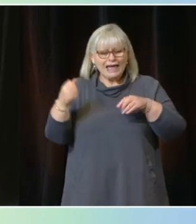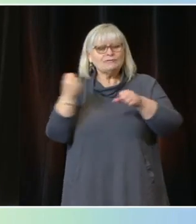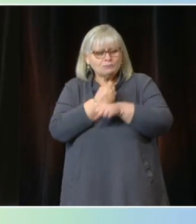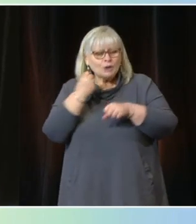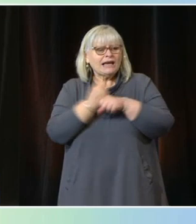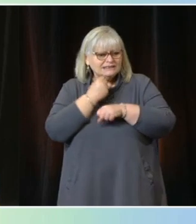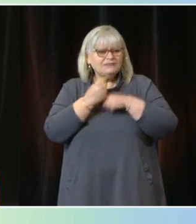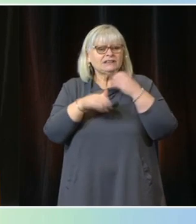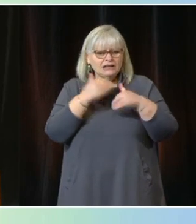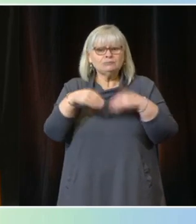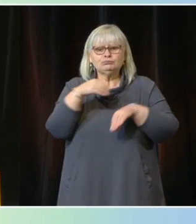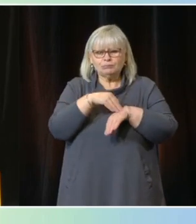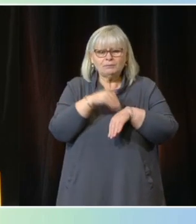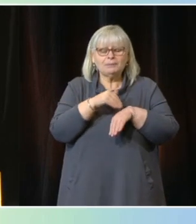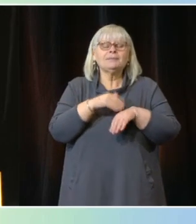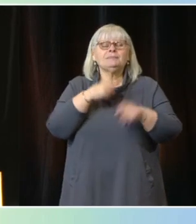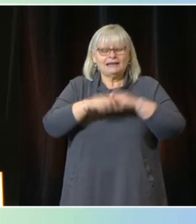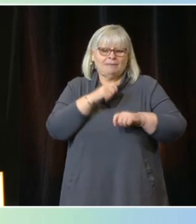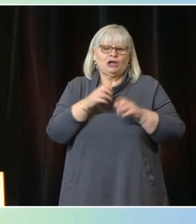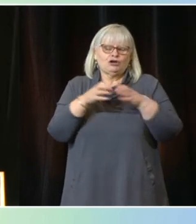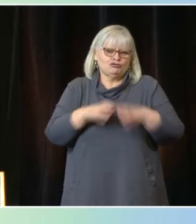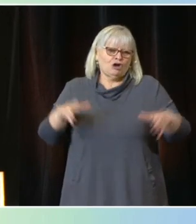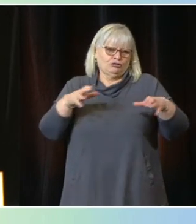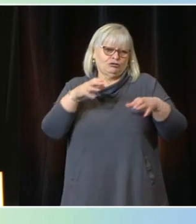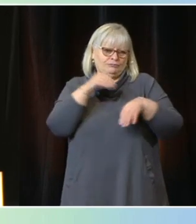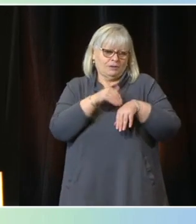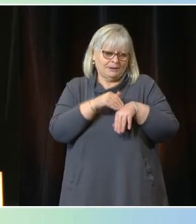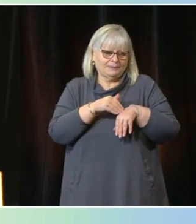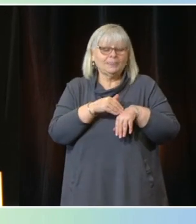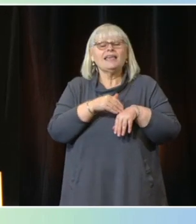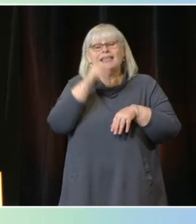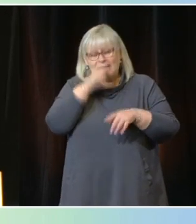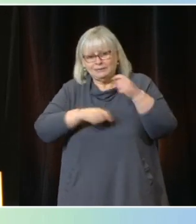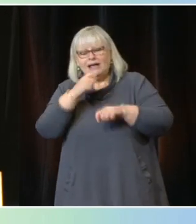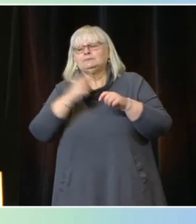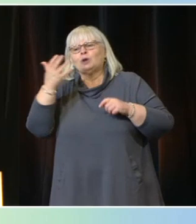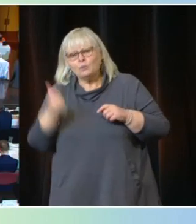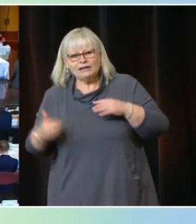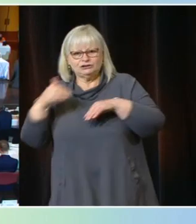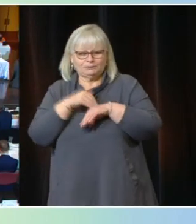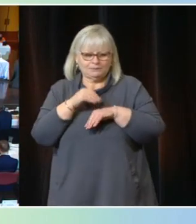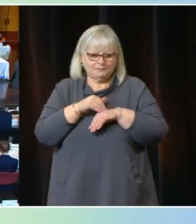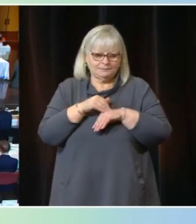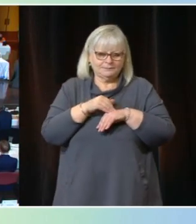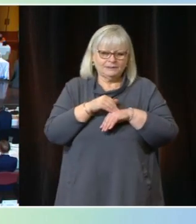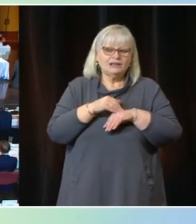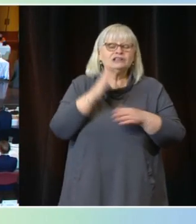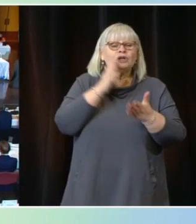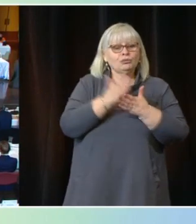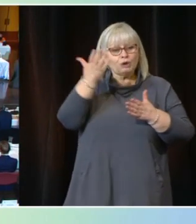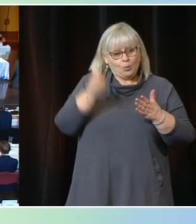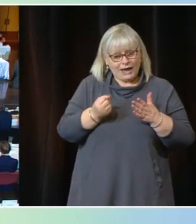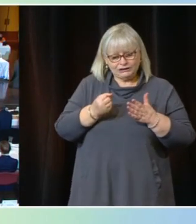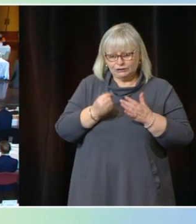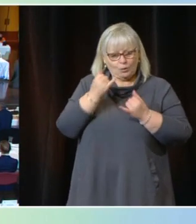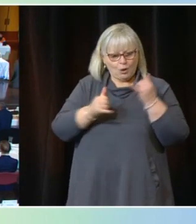and that's become a growth problem and that can become a wages problem real wages are lower today than they